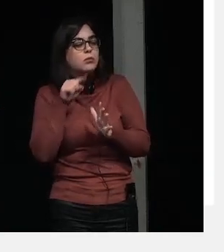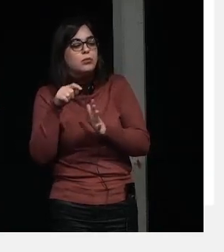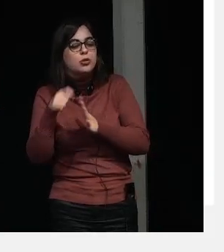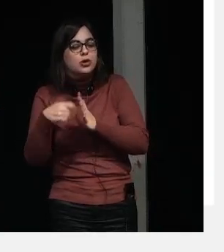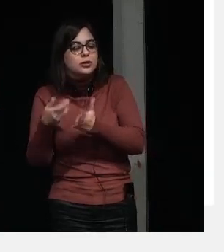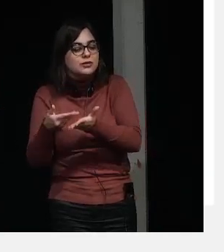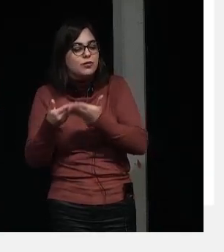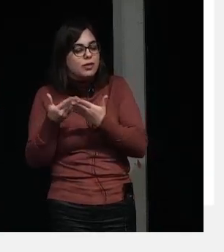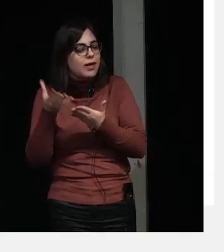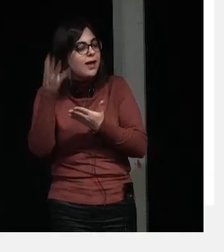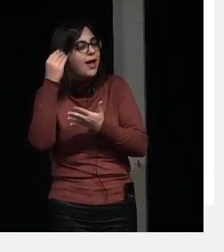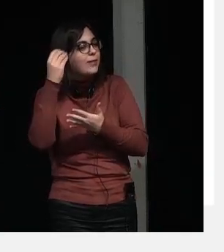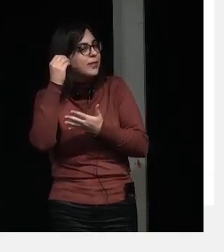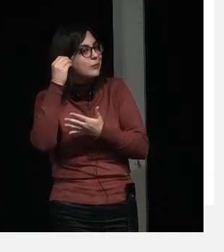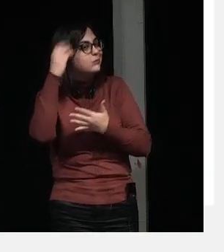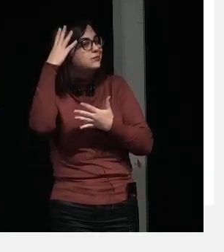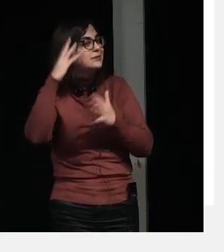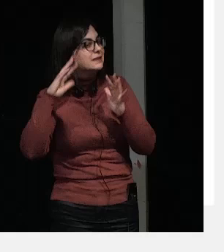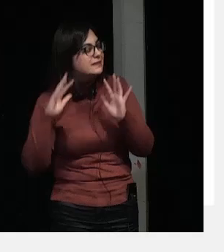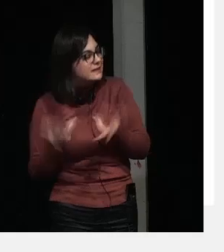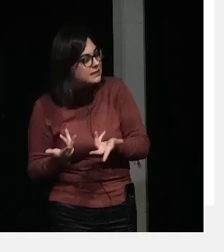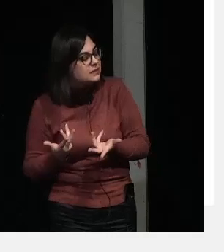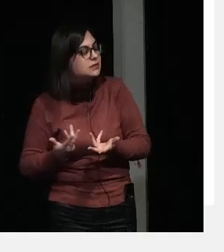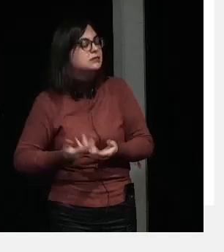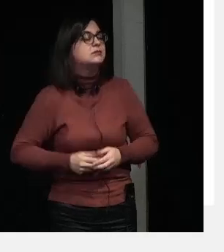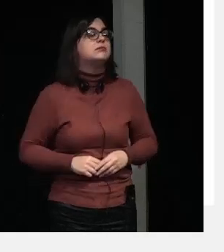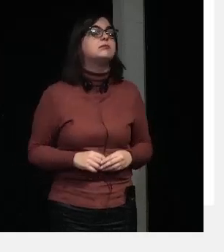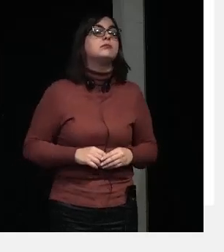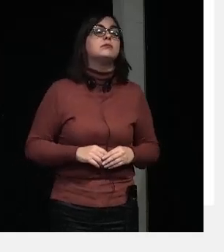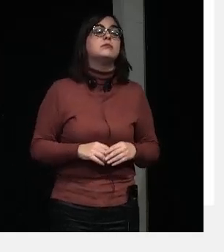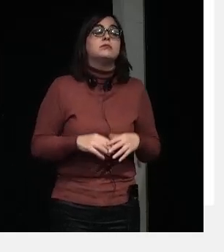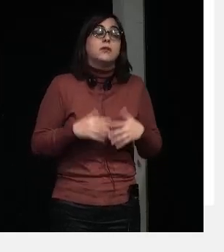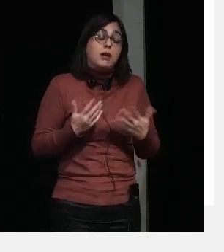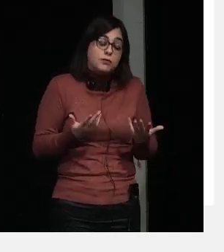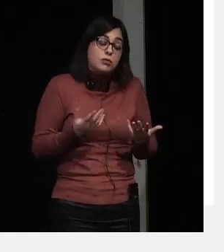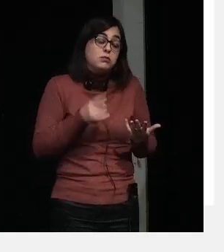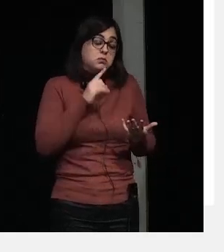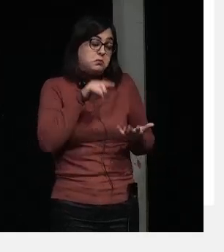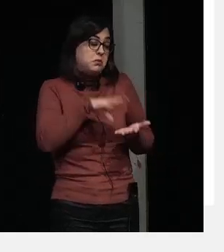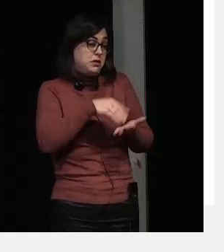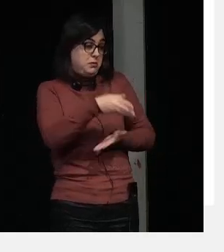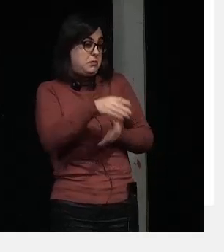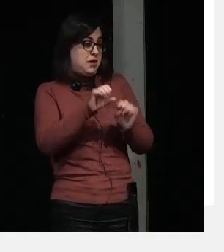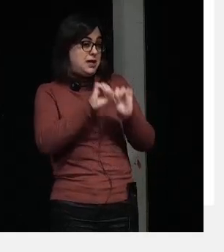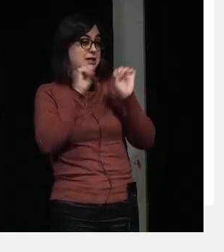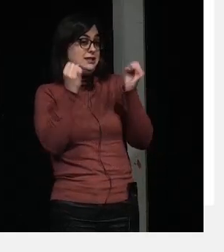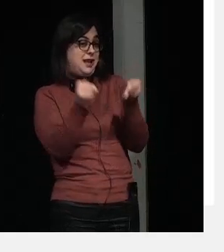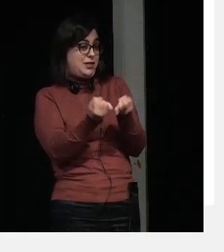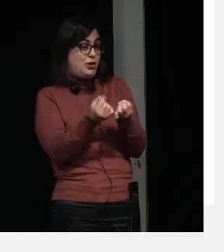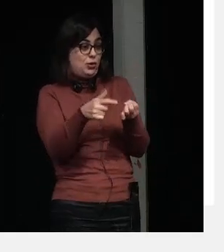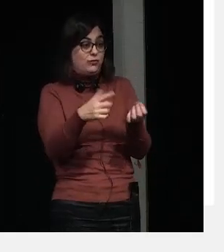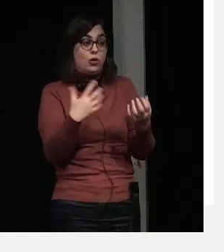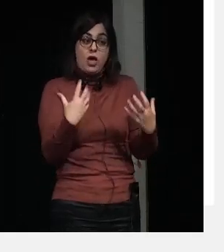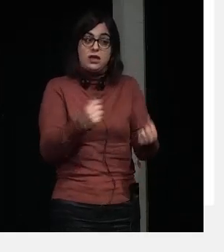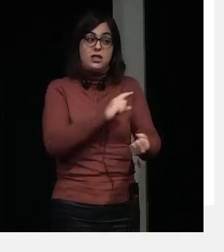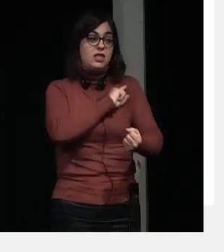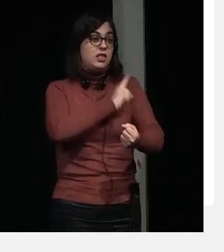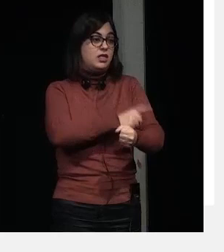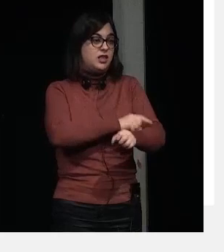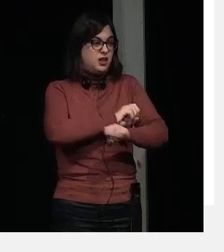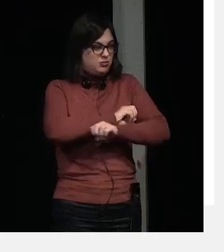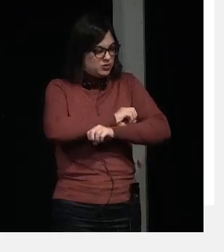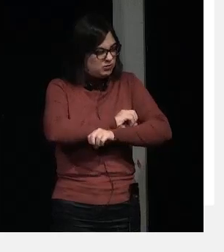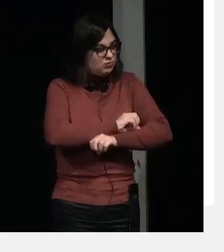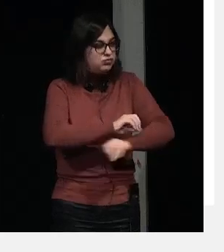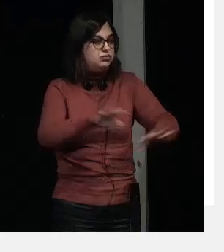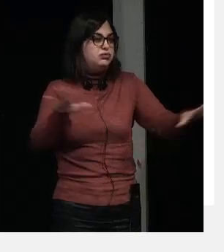really, just to throw a plug to this conference, this is the power of these conferences, because again, you're